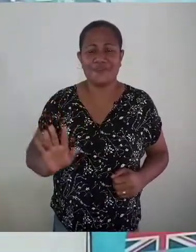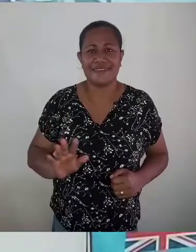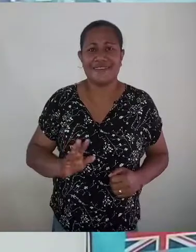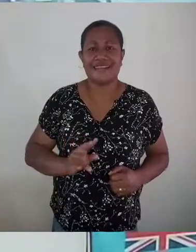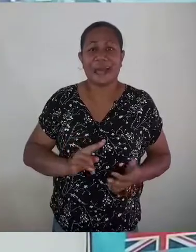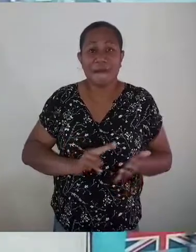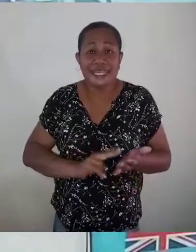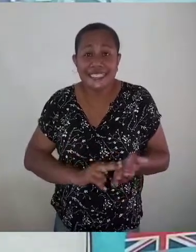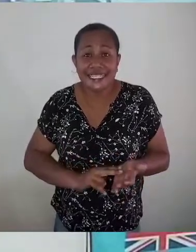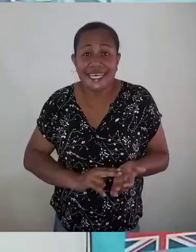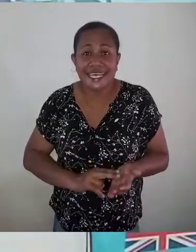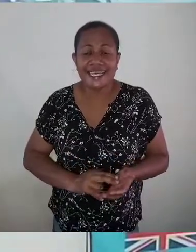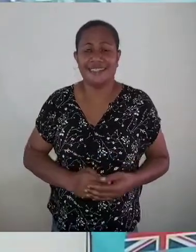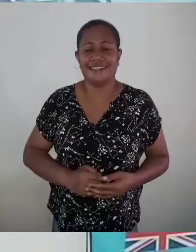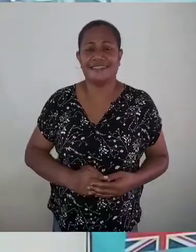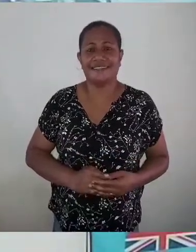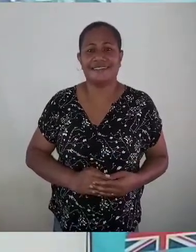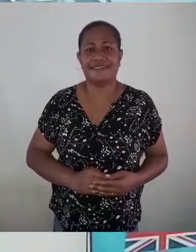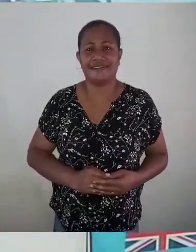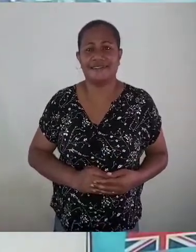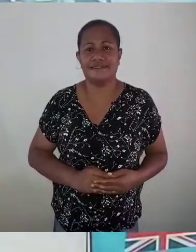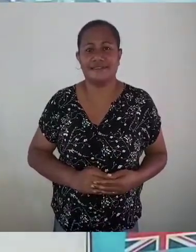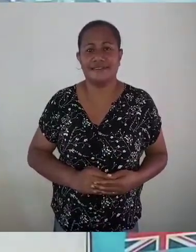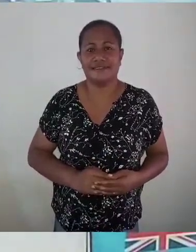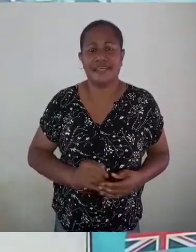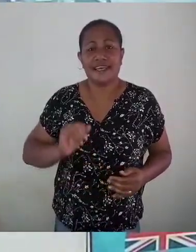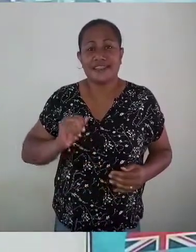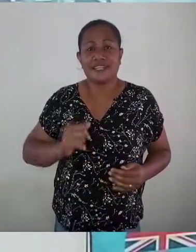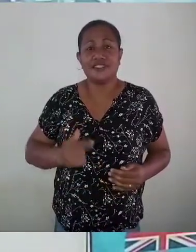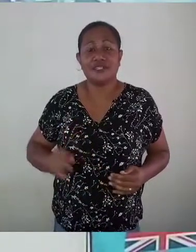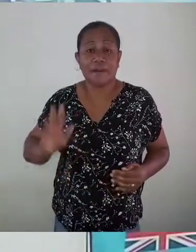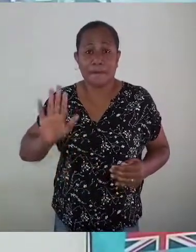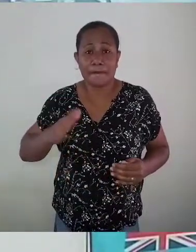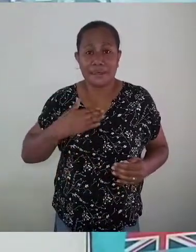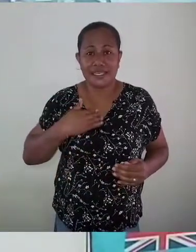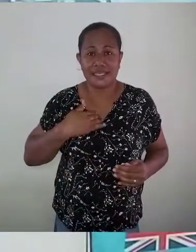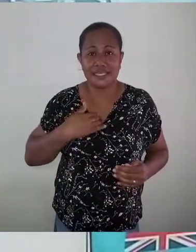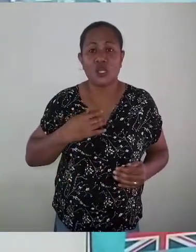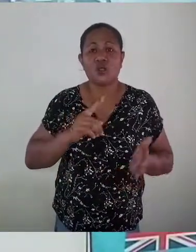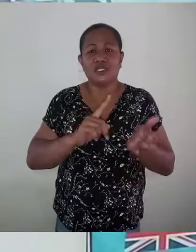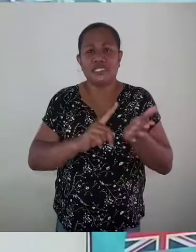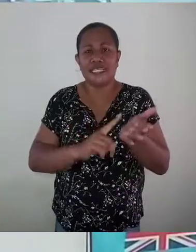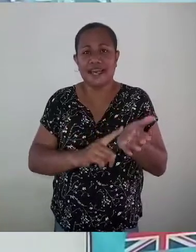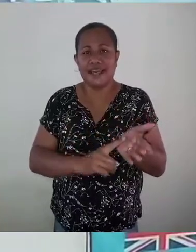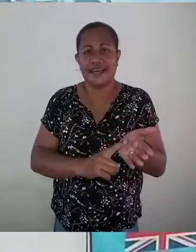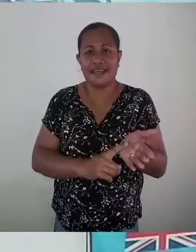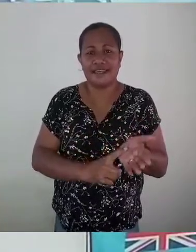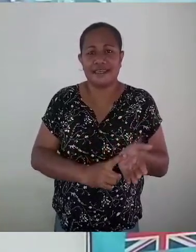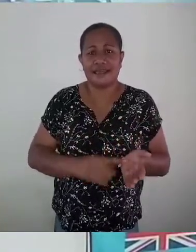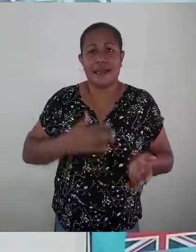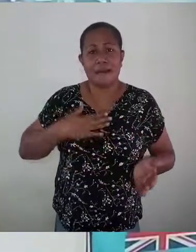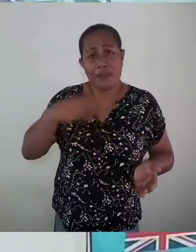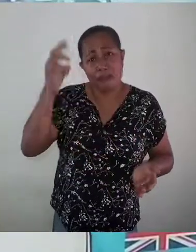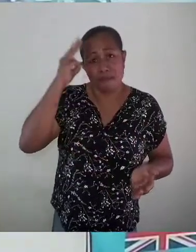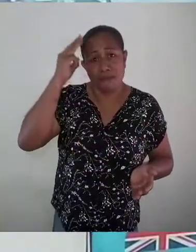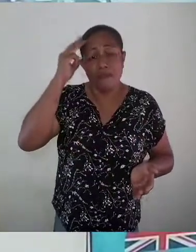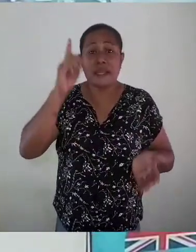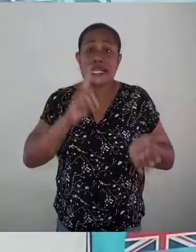Namaste! Greetings! That's right, it's me, Lusia. My mom,